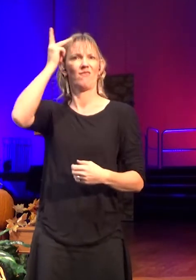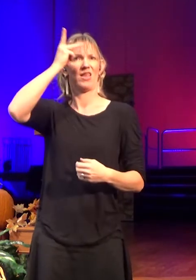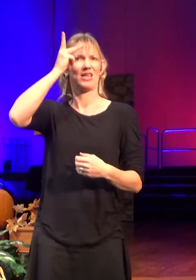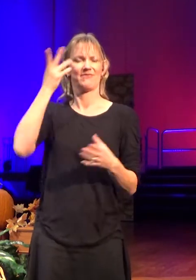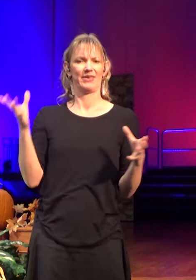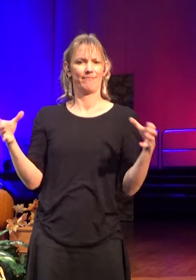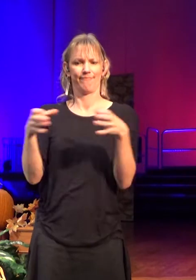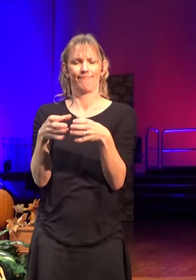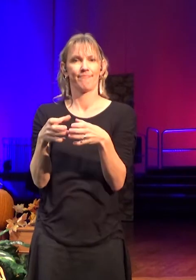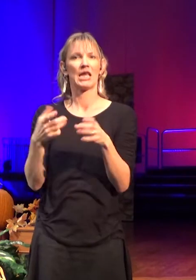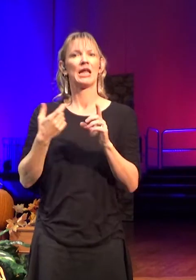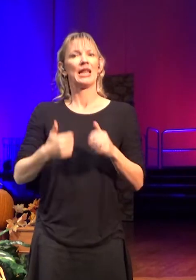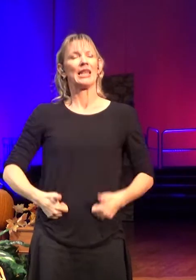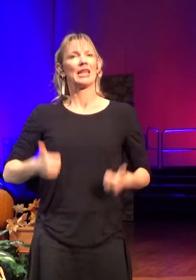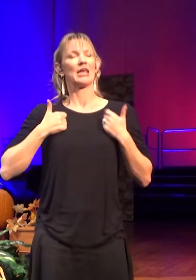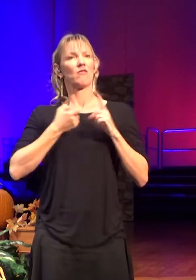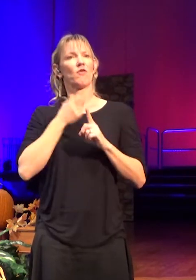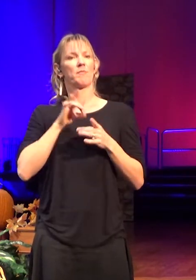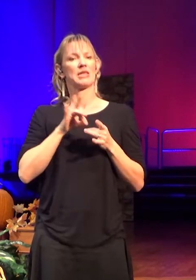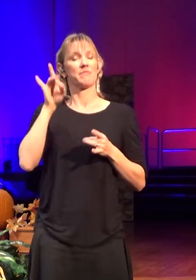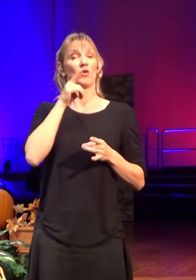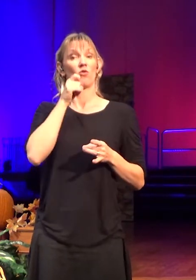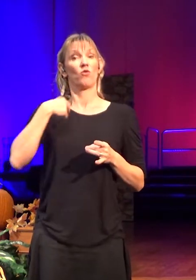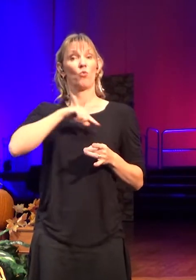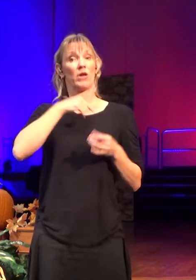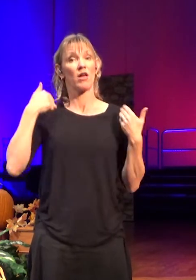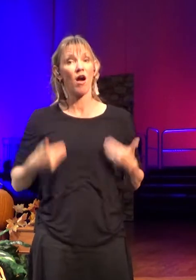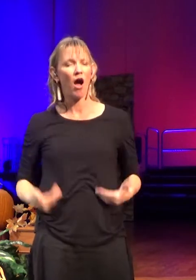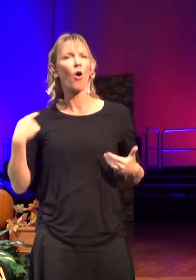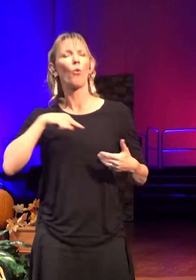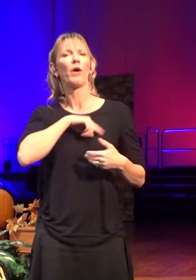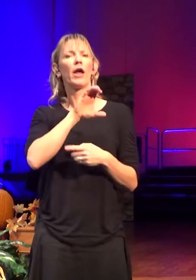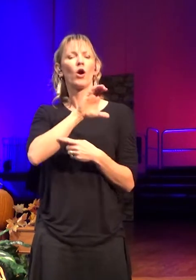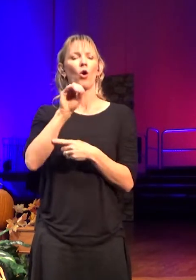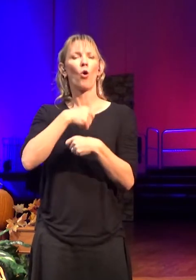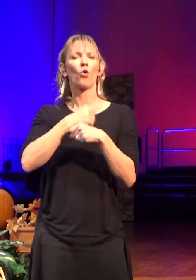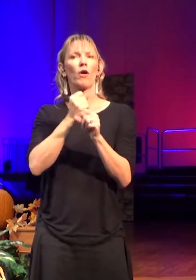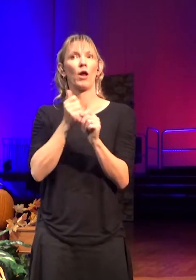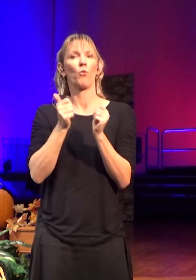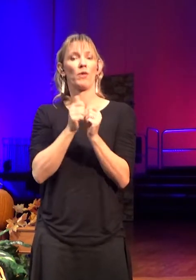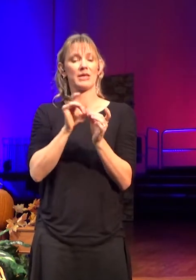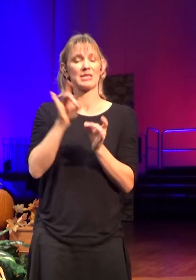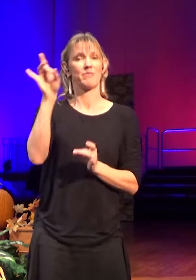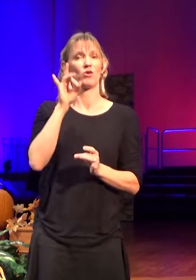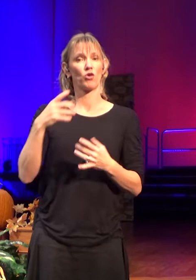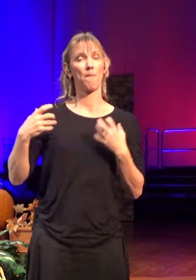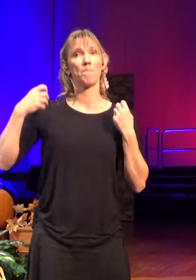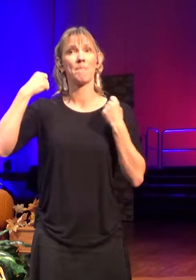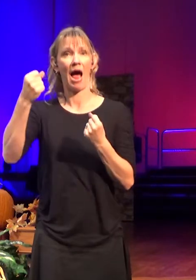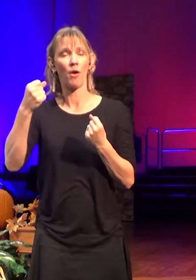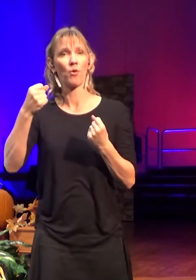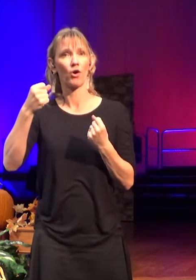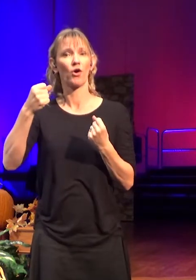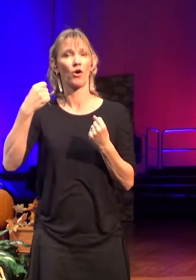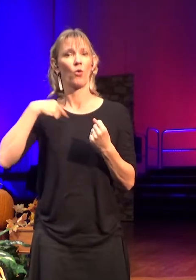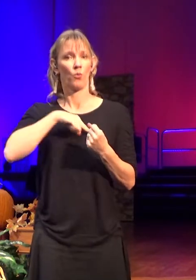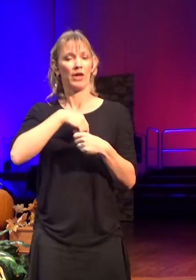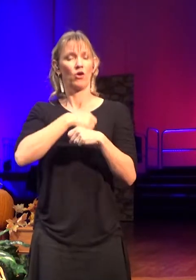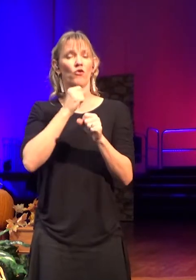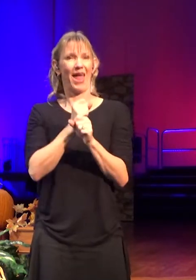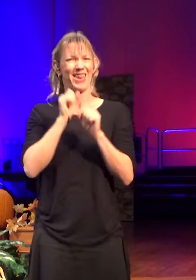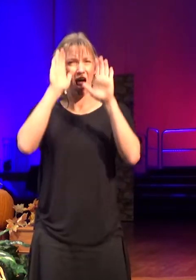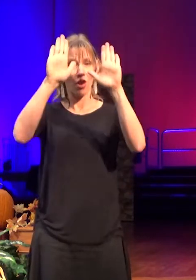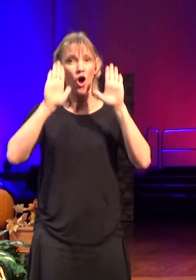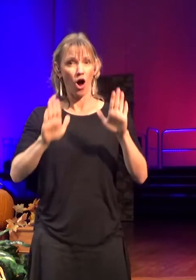whole philosophy, that by living from the spirit of who we are, we co-create with a spiritual power an